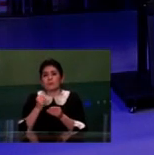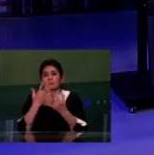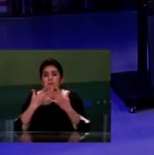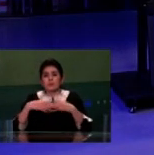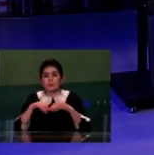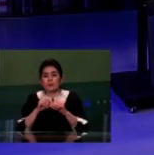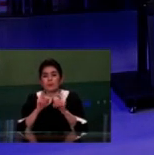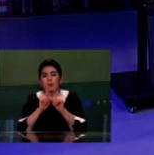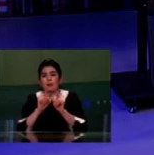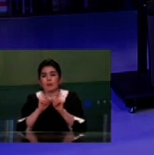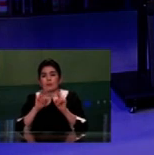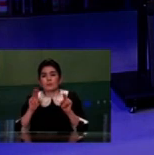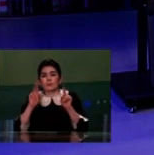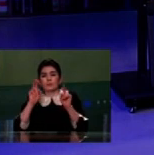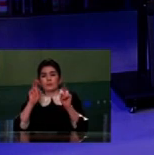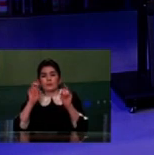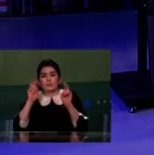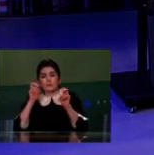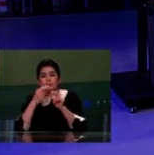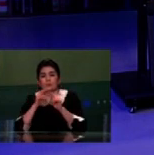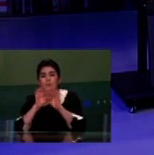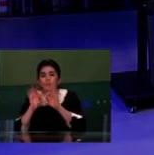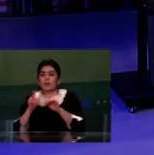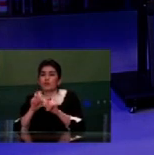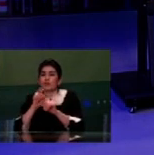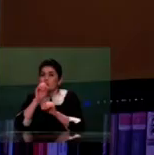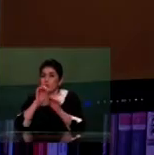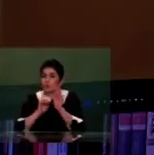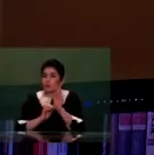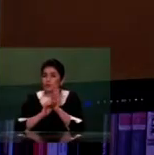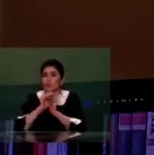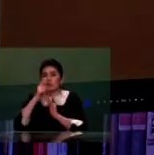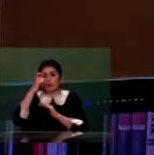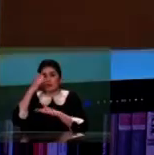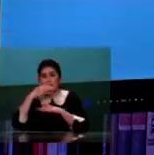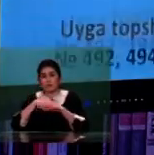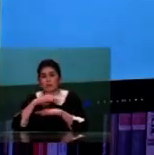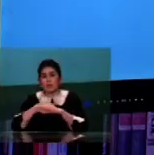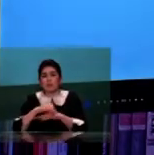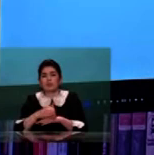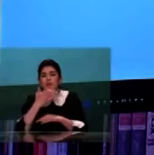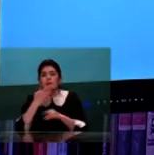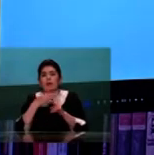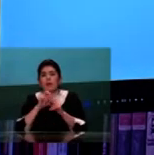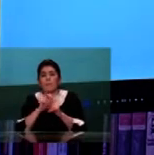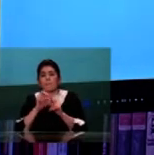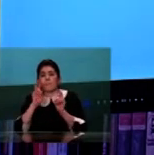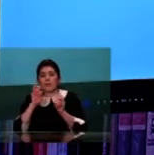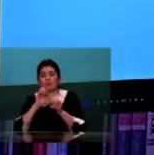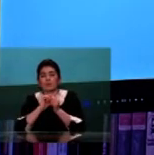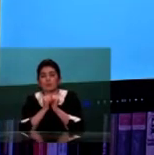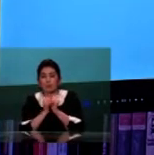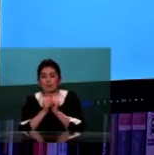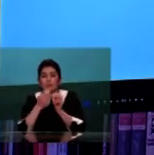oila a'zolaringizga shu mavzuni yana tushuntirsangiz, siz undan ham yaxshiroq tushunasiz. Shu mavzuni mustahkamlash